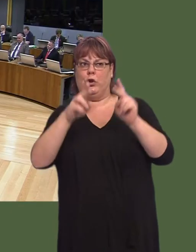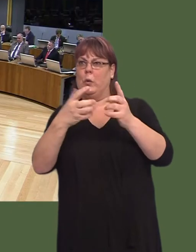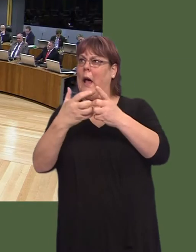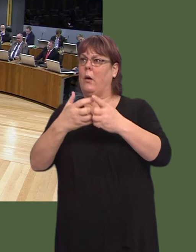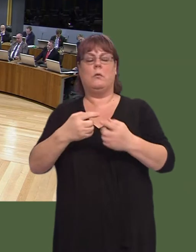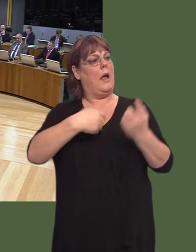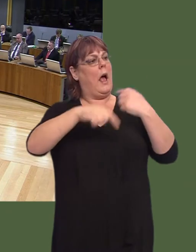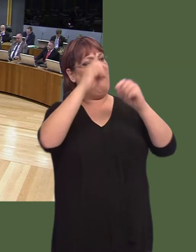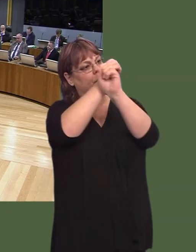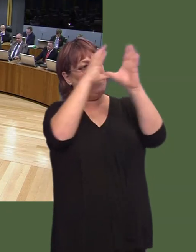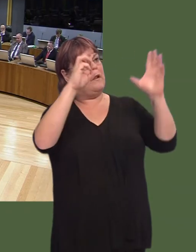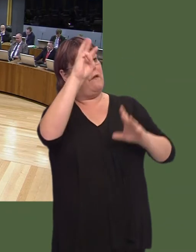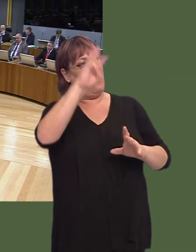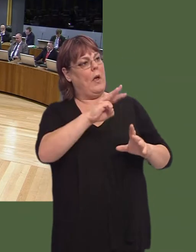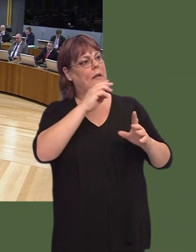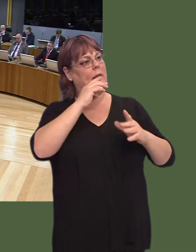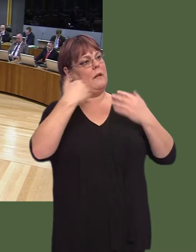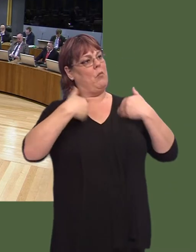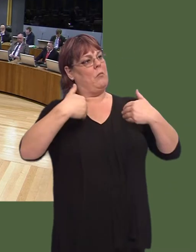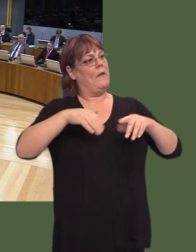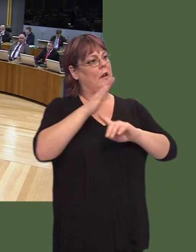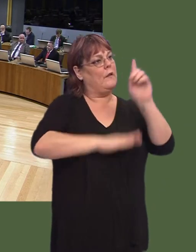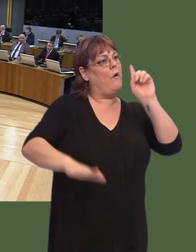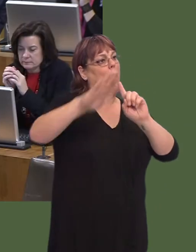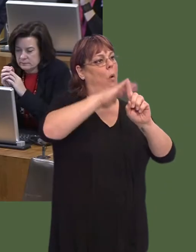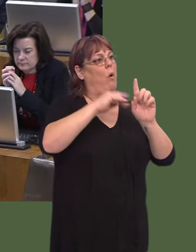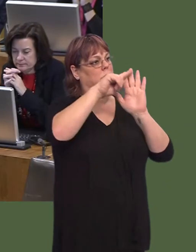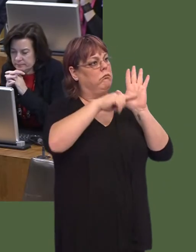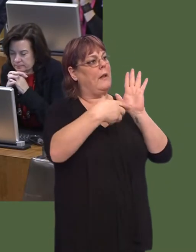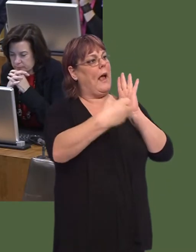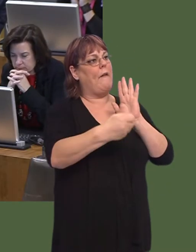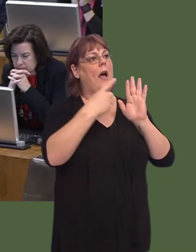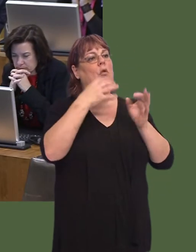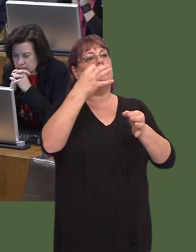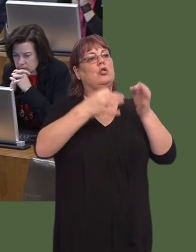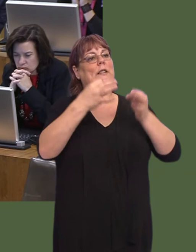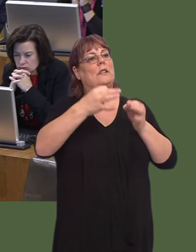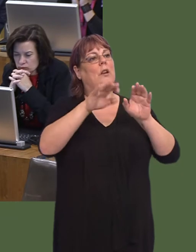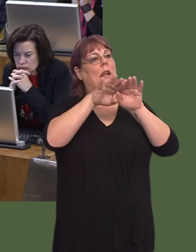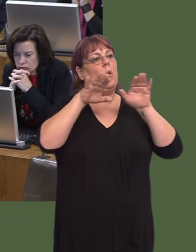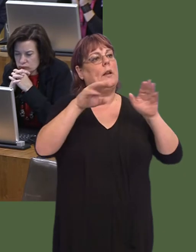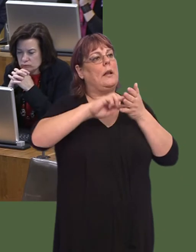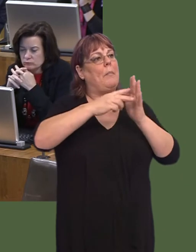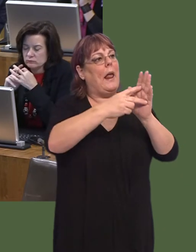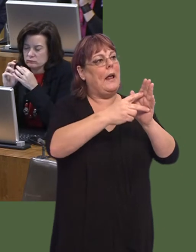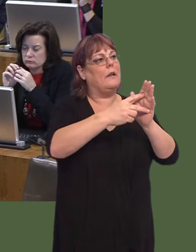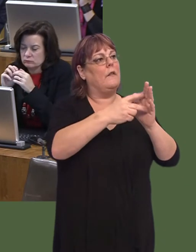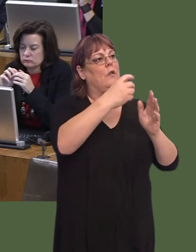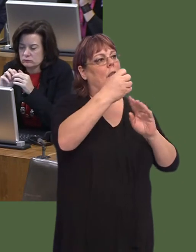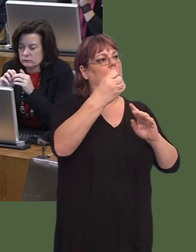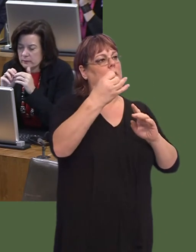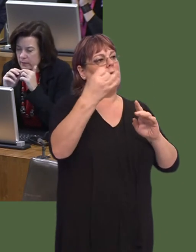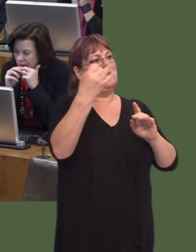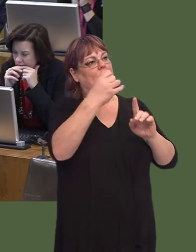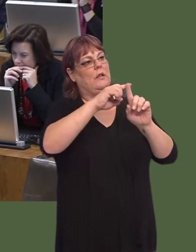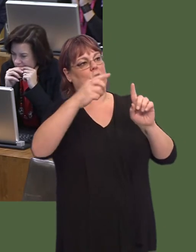Welsh Government and our vision for Wales as set out in Prosperity for All. Our Strategic Equality Plan 2017-20 sets